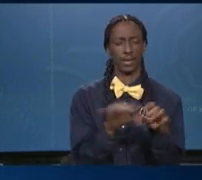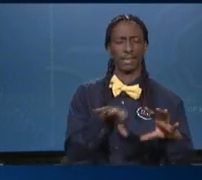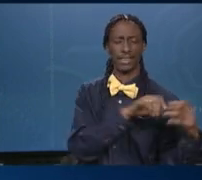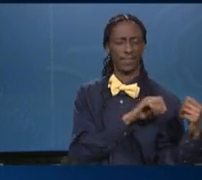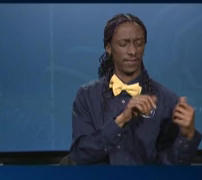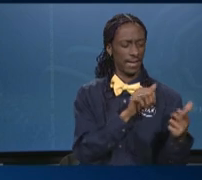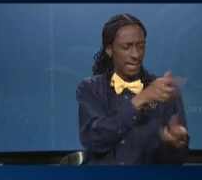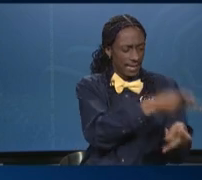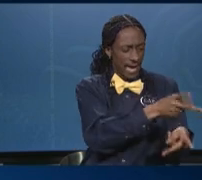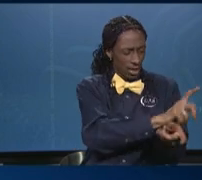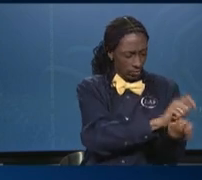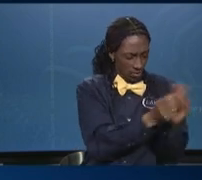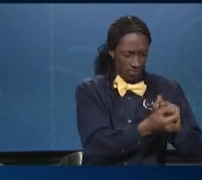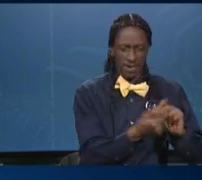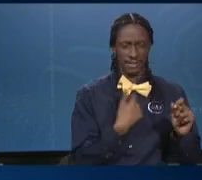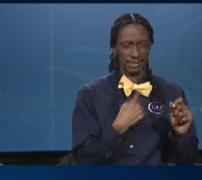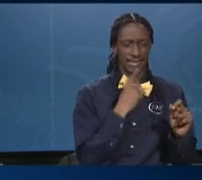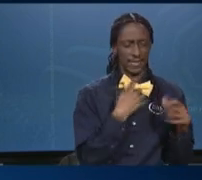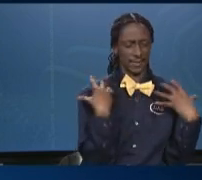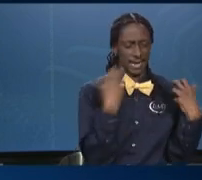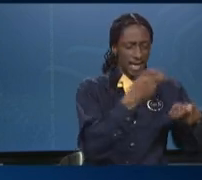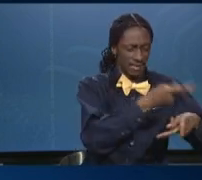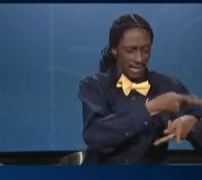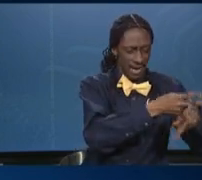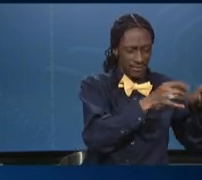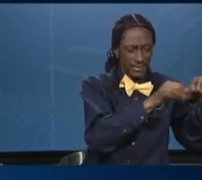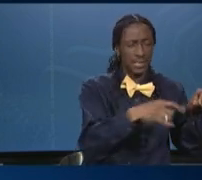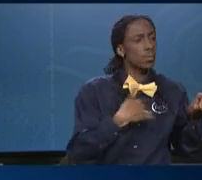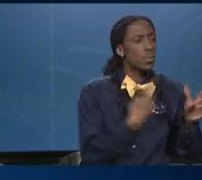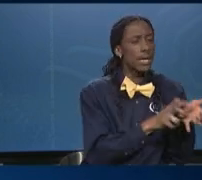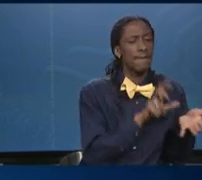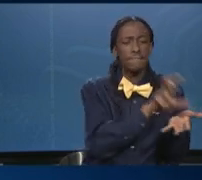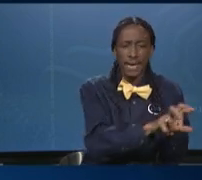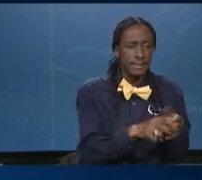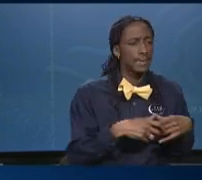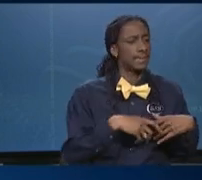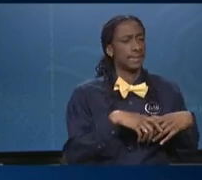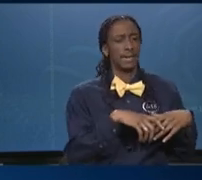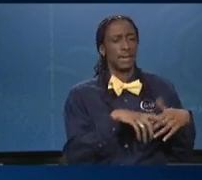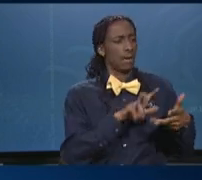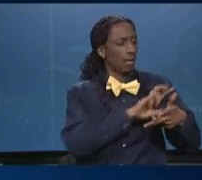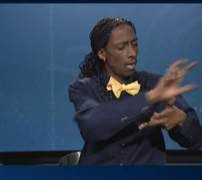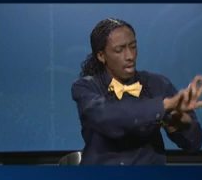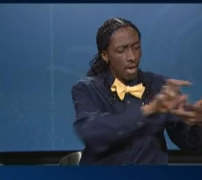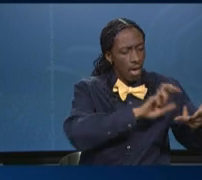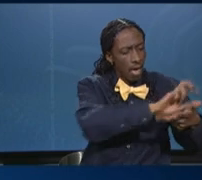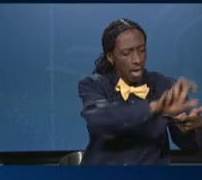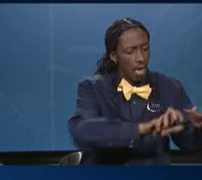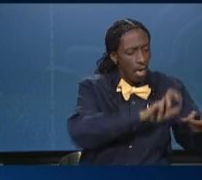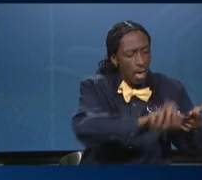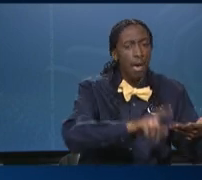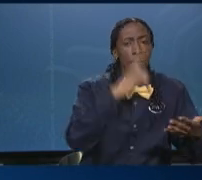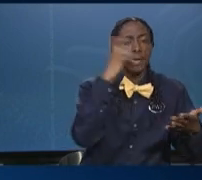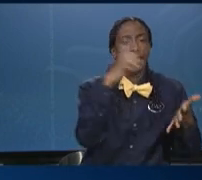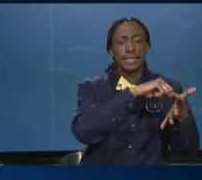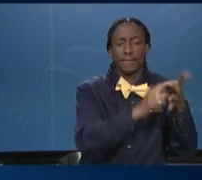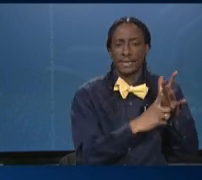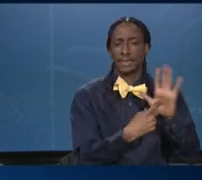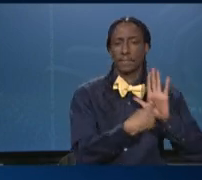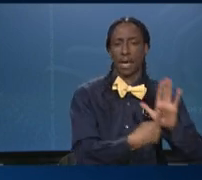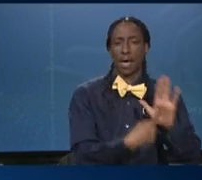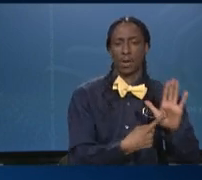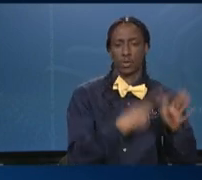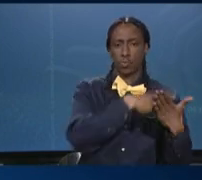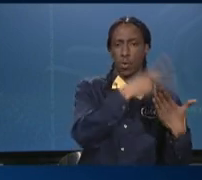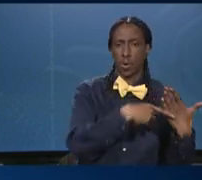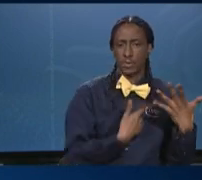system, we had invested in community health workers. We had invested in care managers because of these models that I had worked on